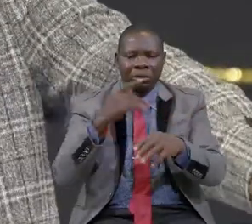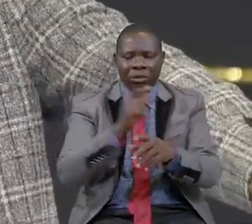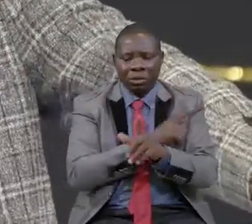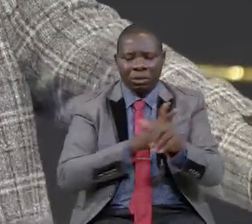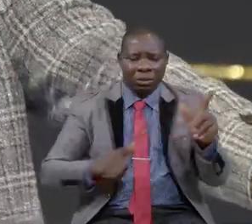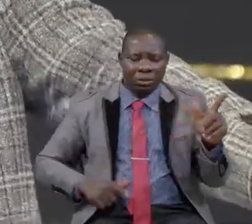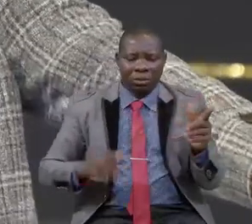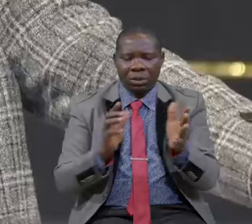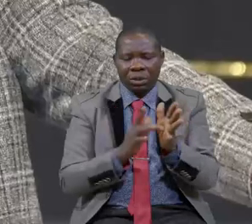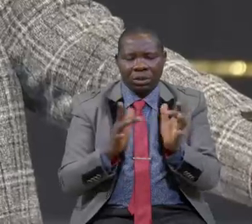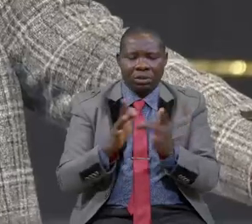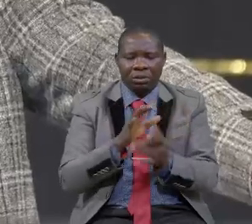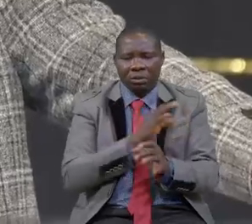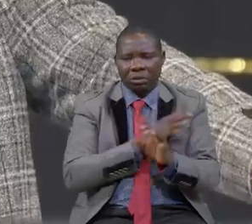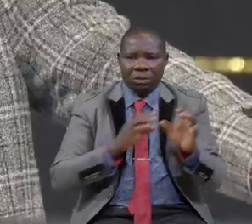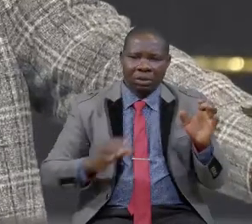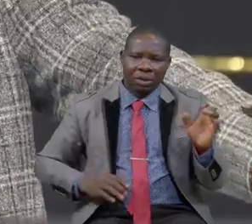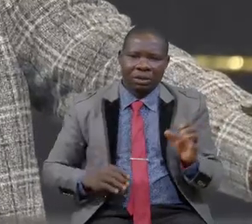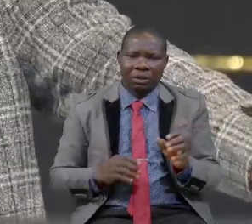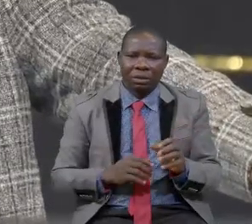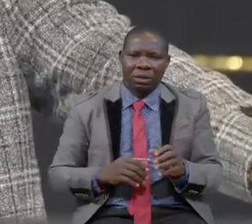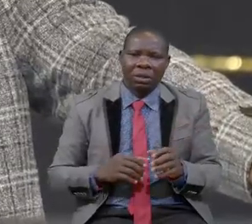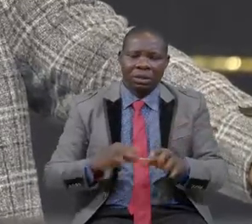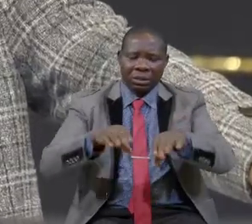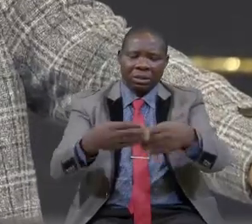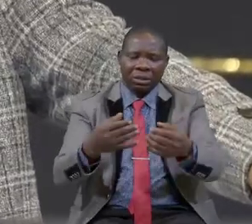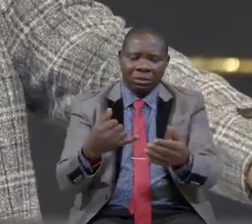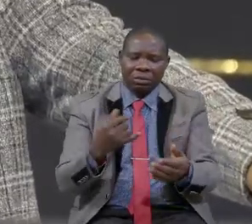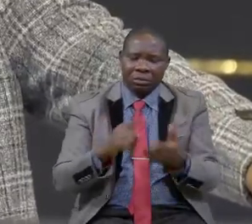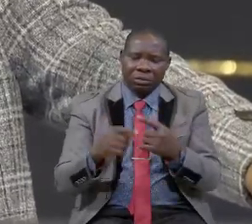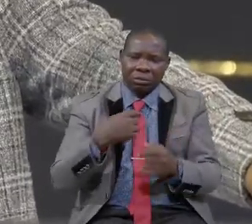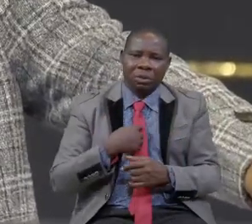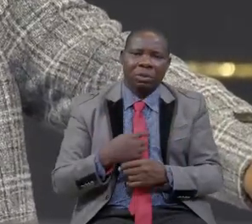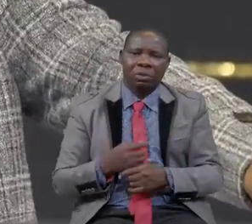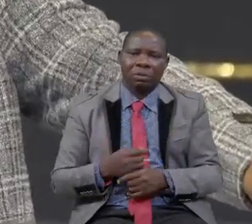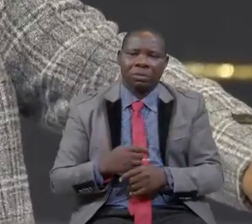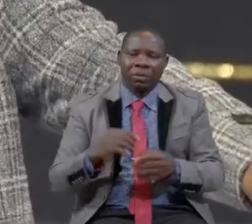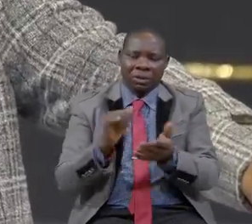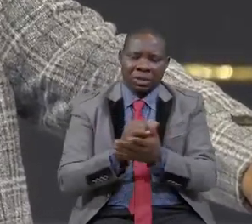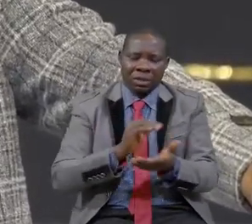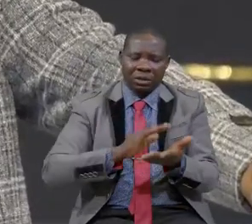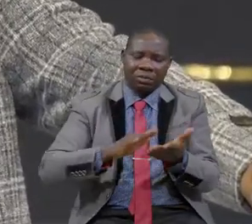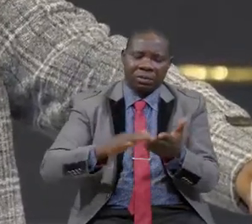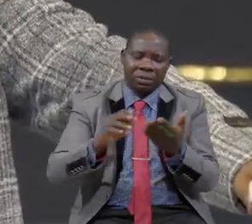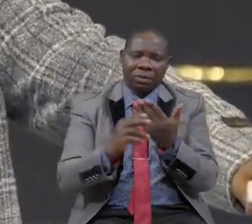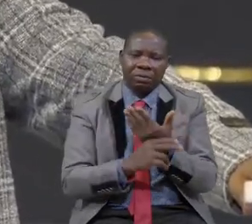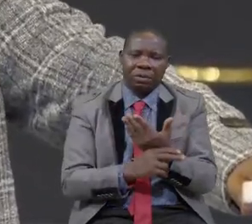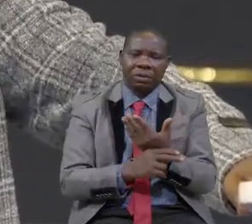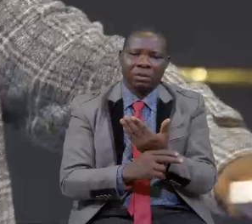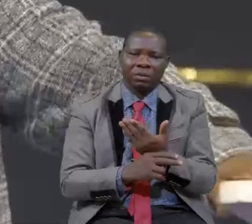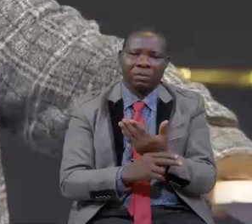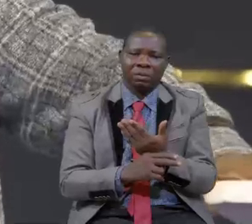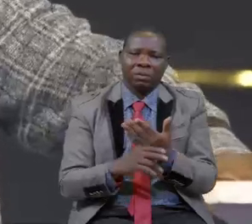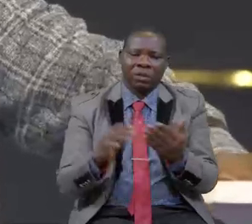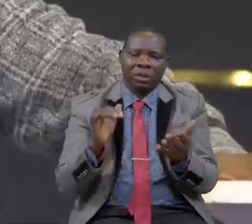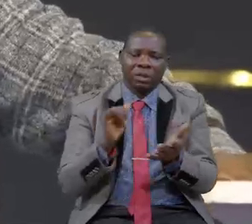Christ, grant me that forgiveness, that